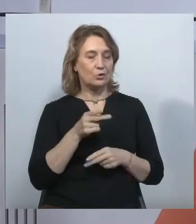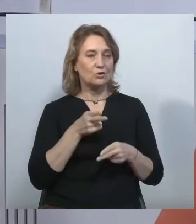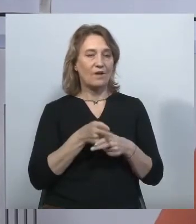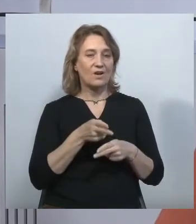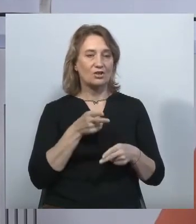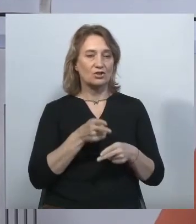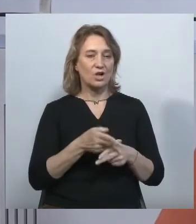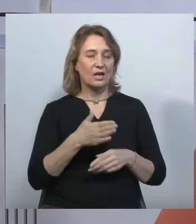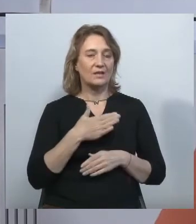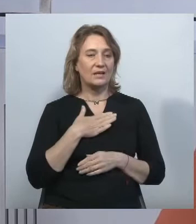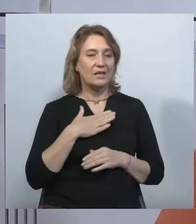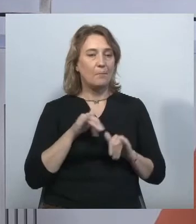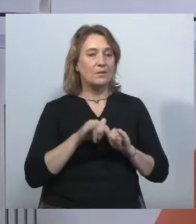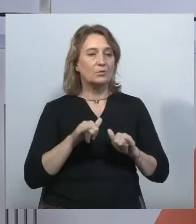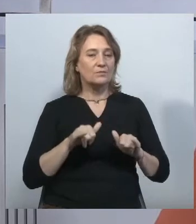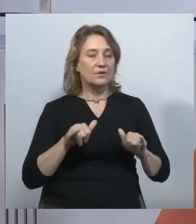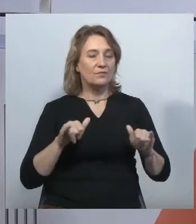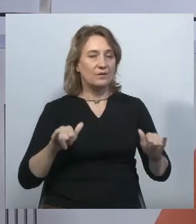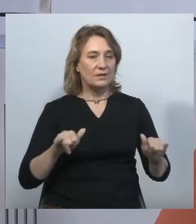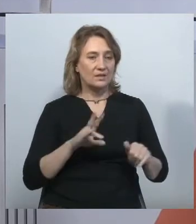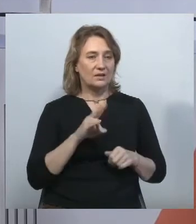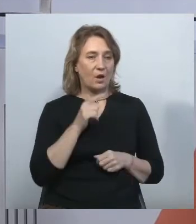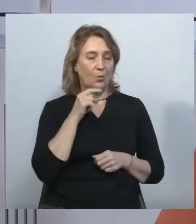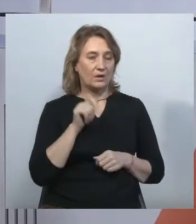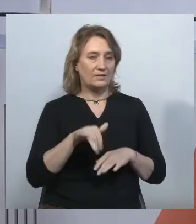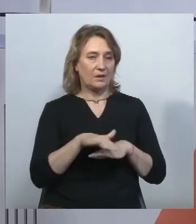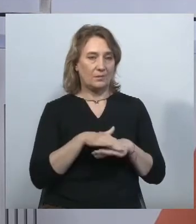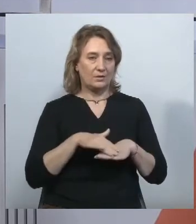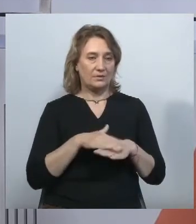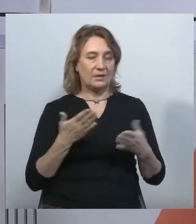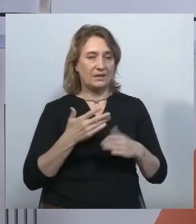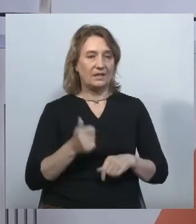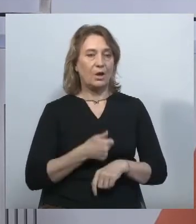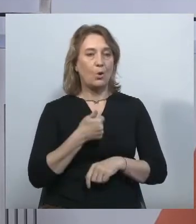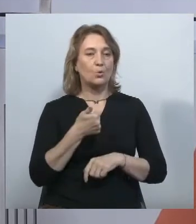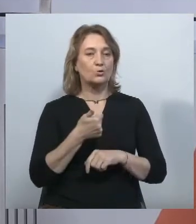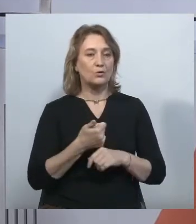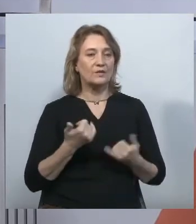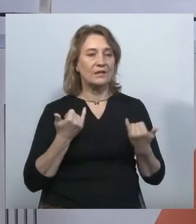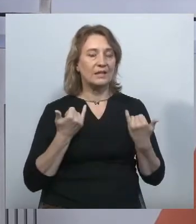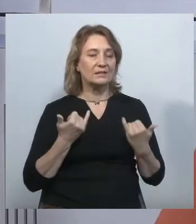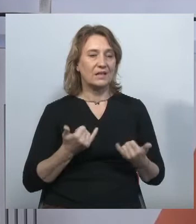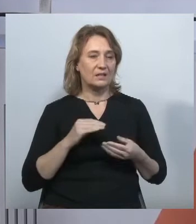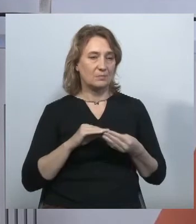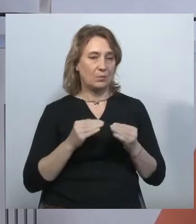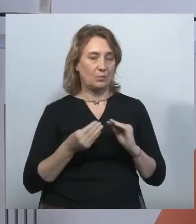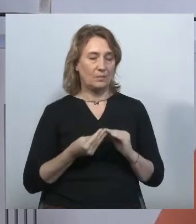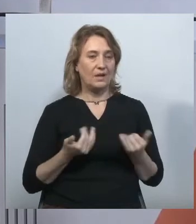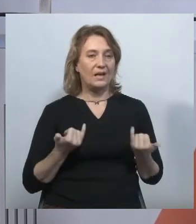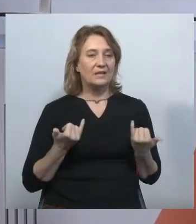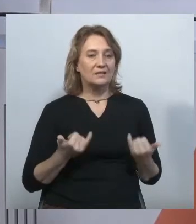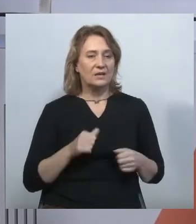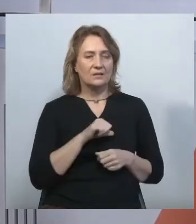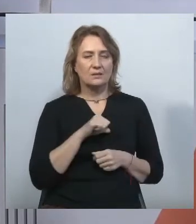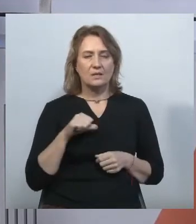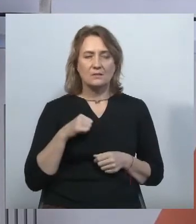precludes us develop self-regulation in Ukrainian market? What are the main problems we're facing